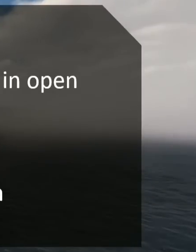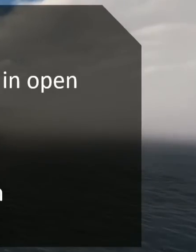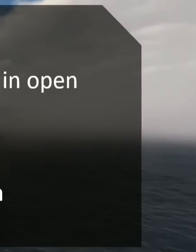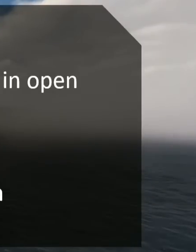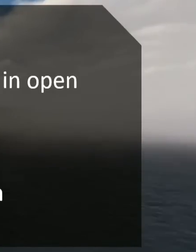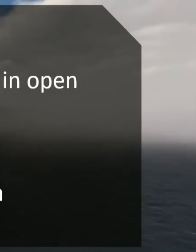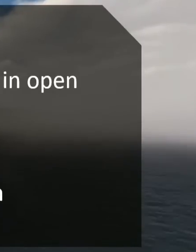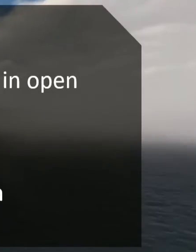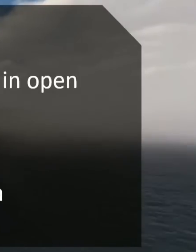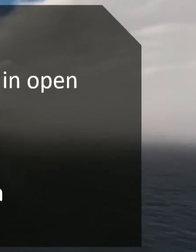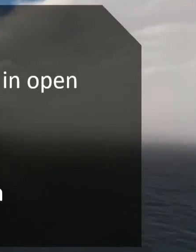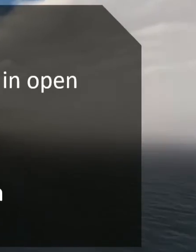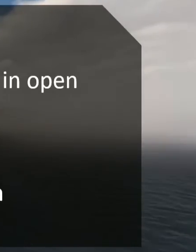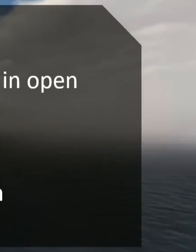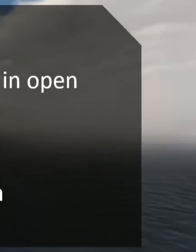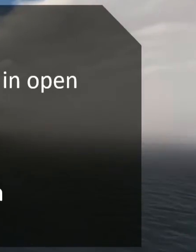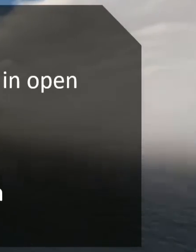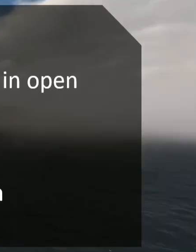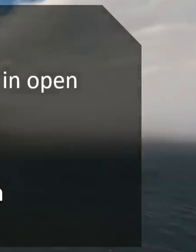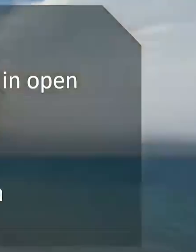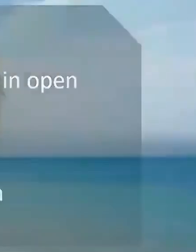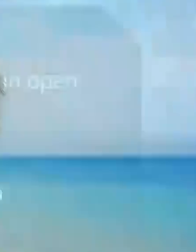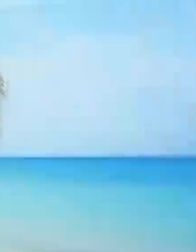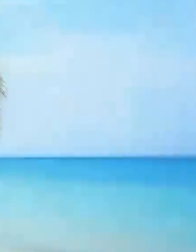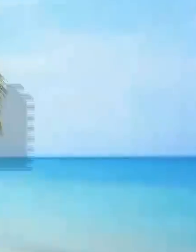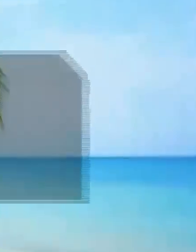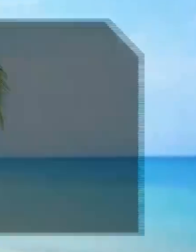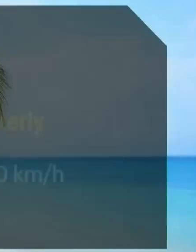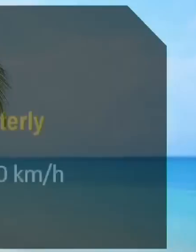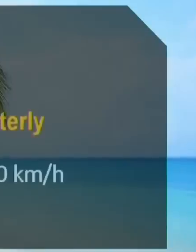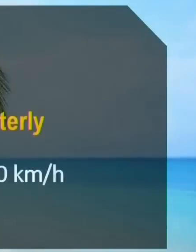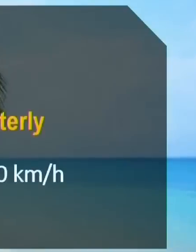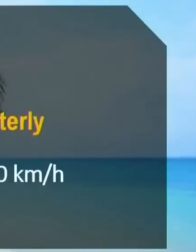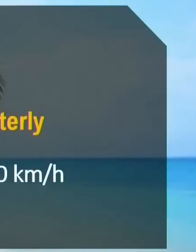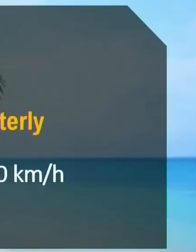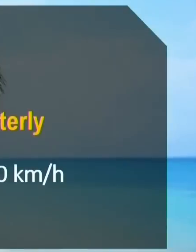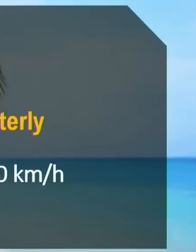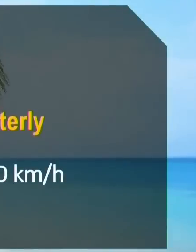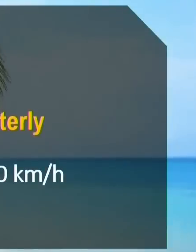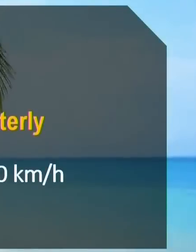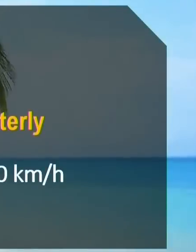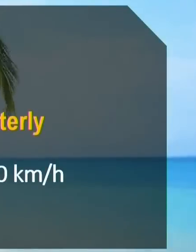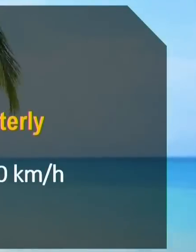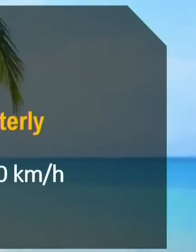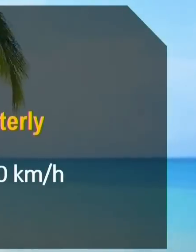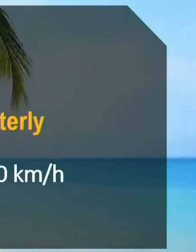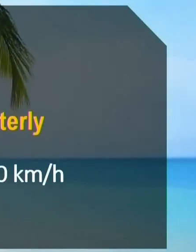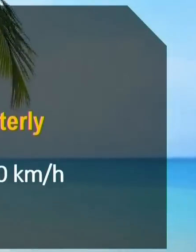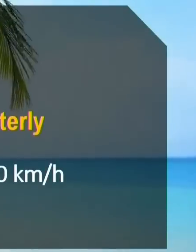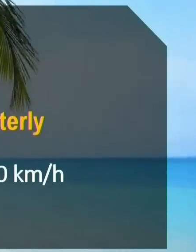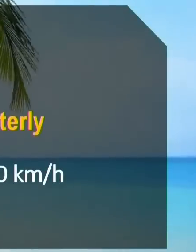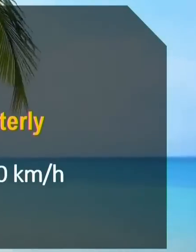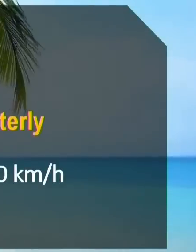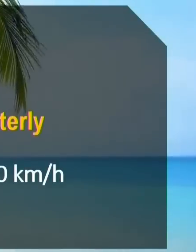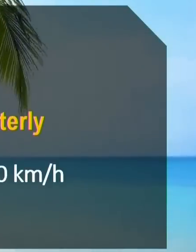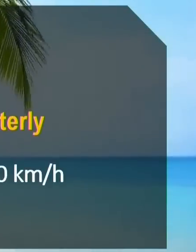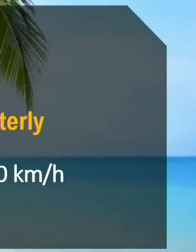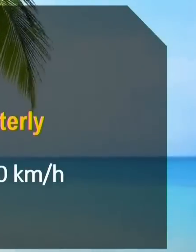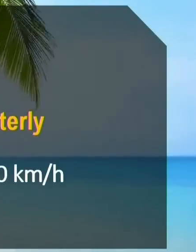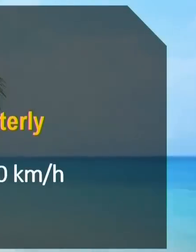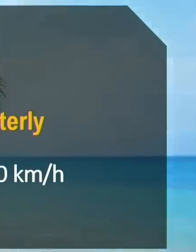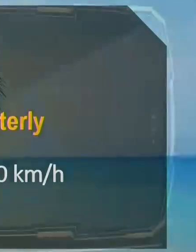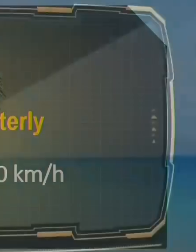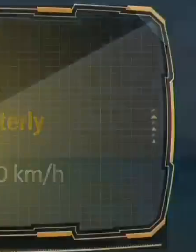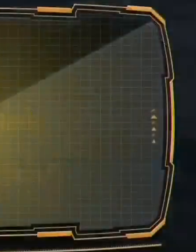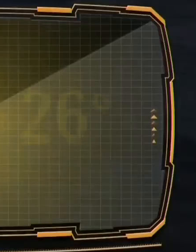moderate in open water, with swells peaking at 1.5 meters. The winds, they're coming in from the east, and they're peaking at 30